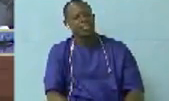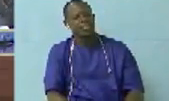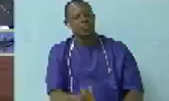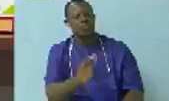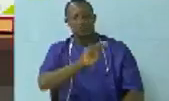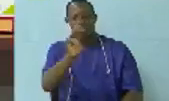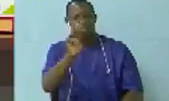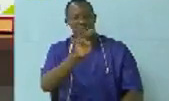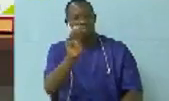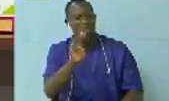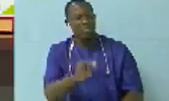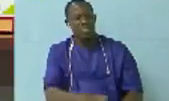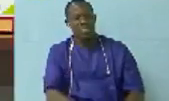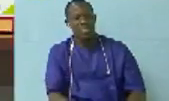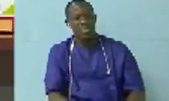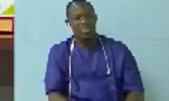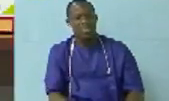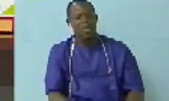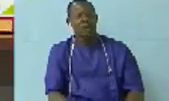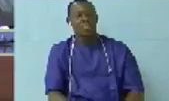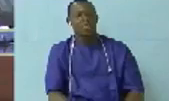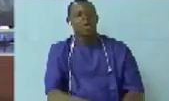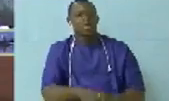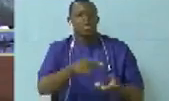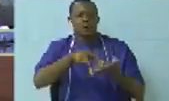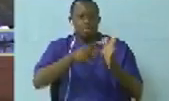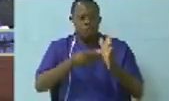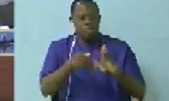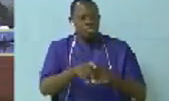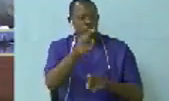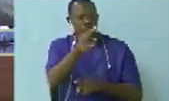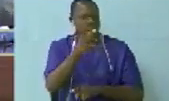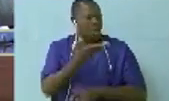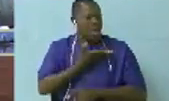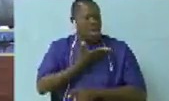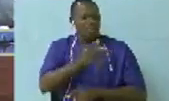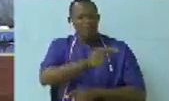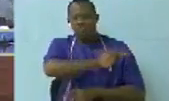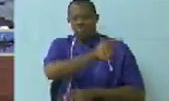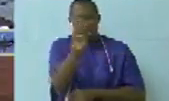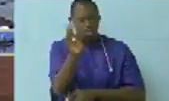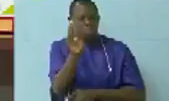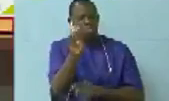No. Exactly. So you had no such. No.